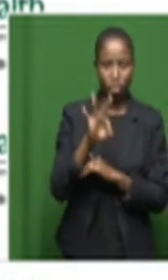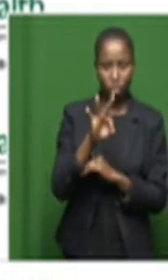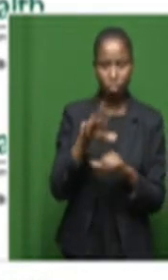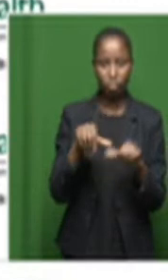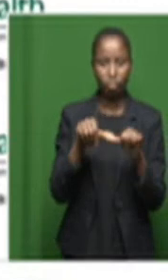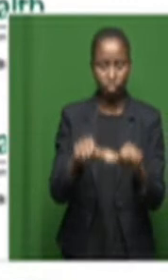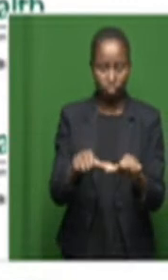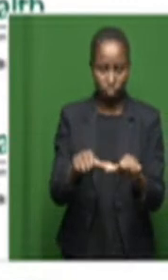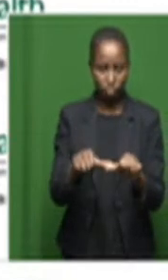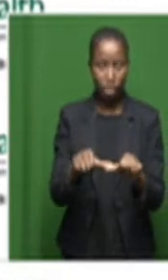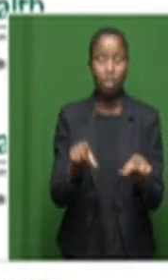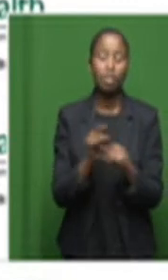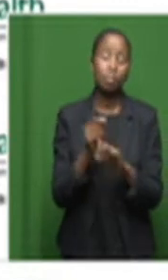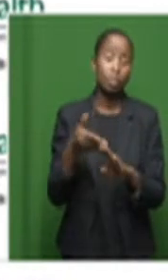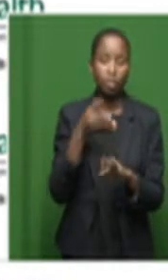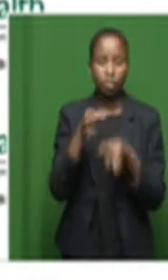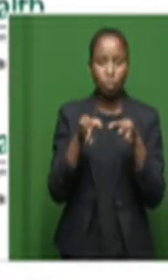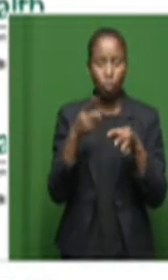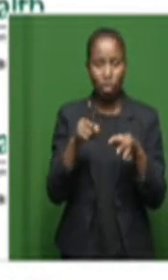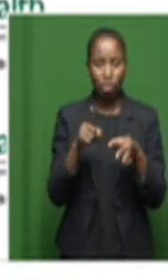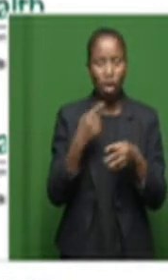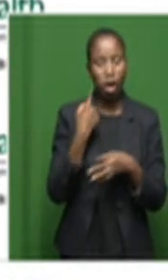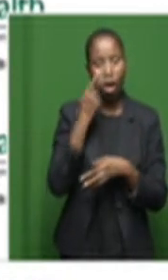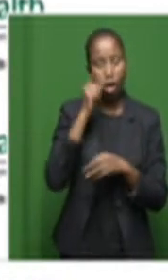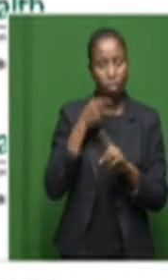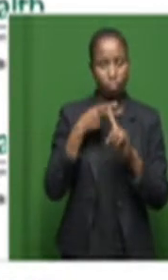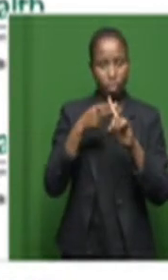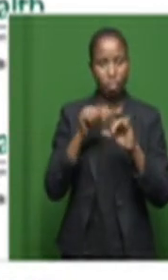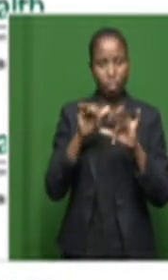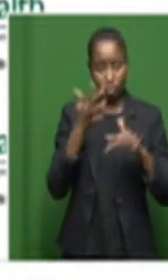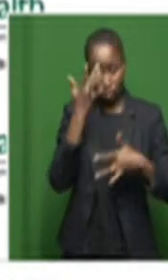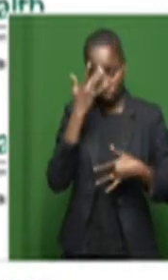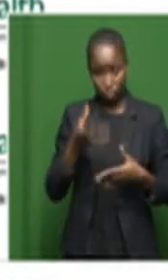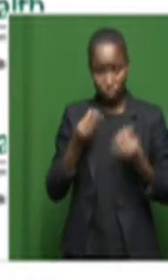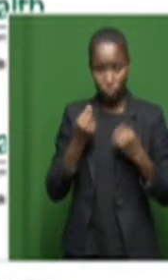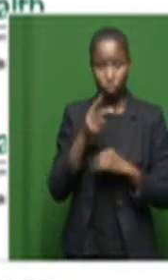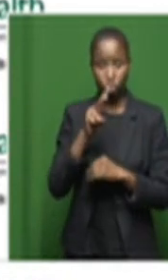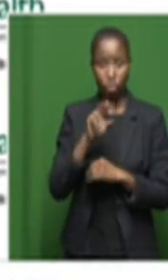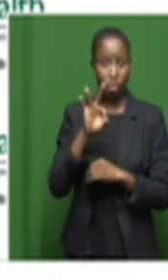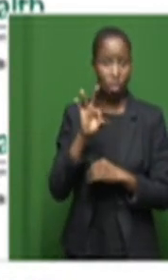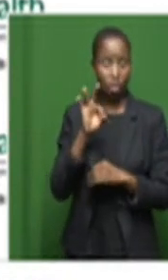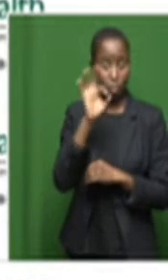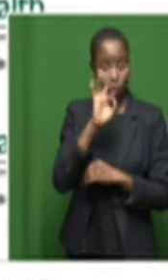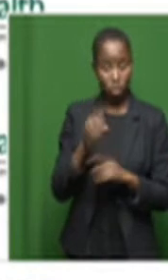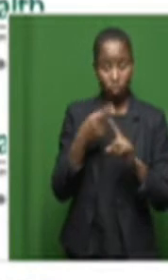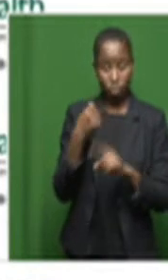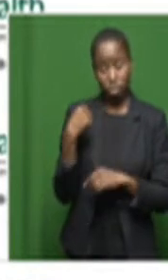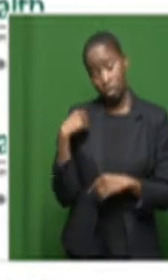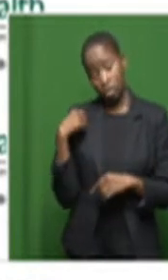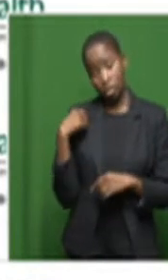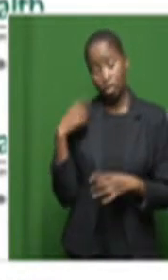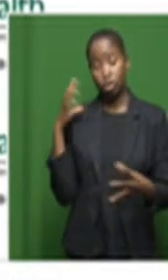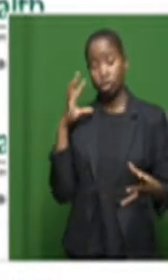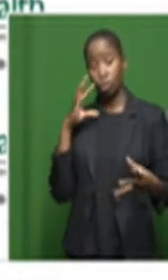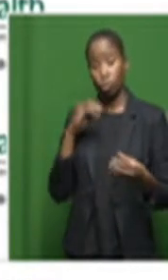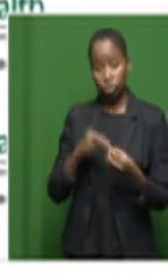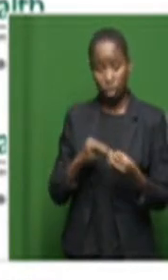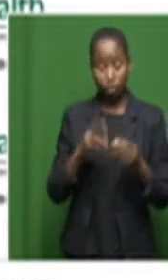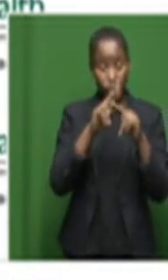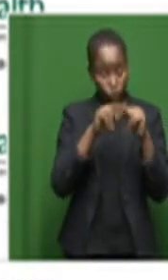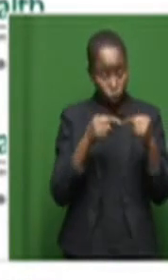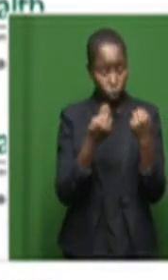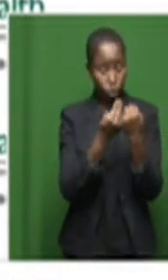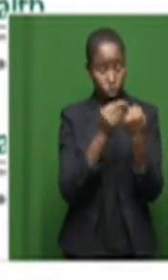to illustrate, as I said, positivity rate of 23% yesterday, and the overall national